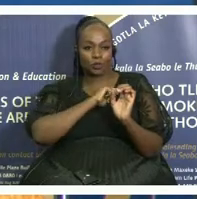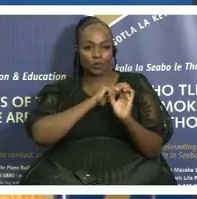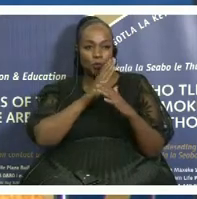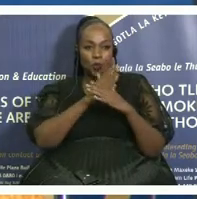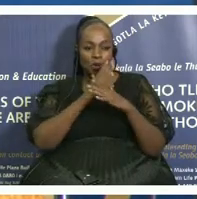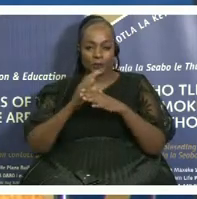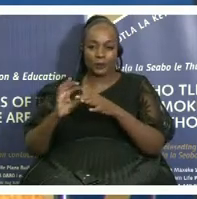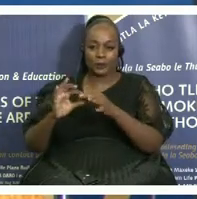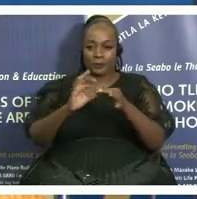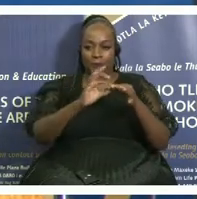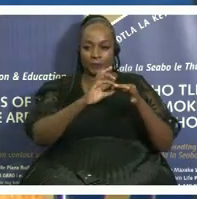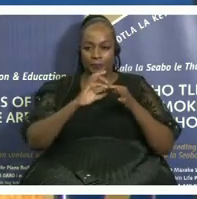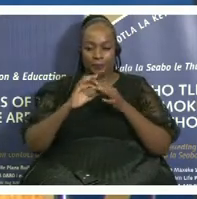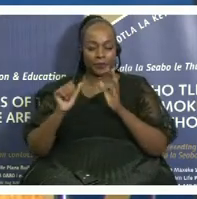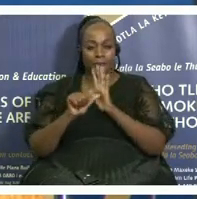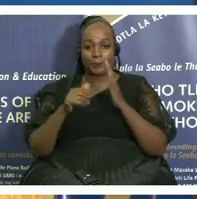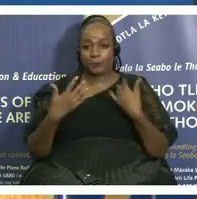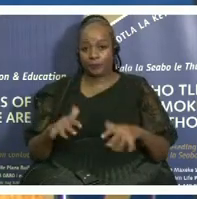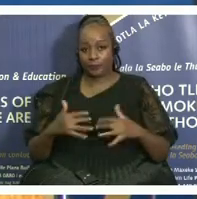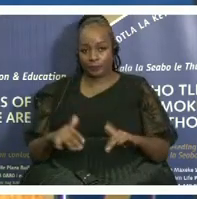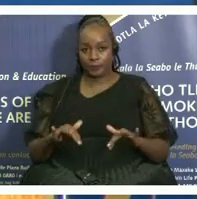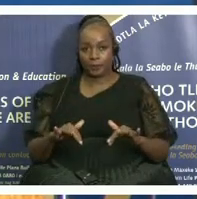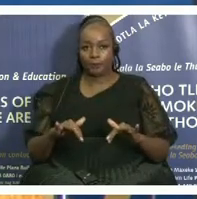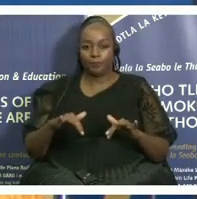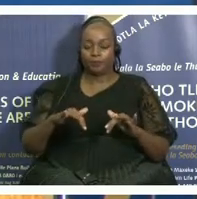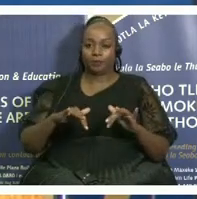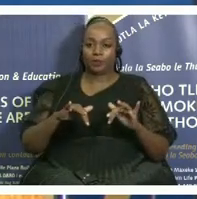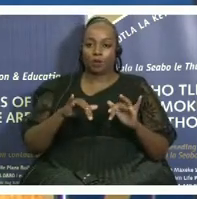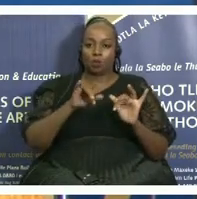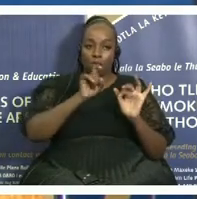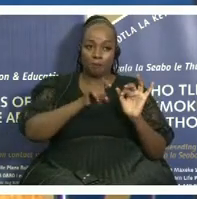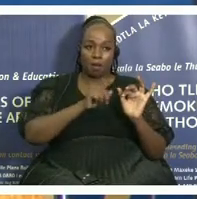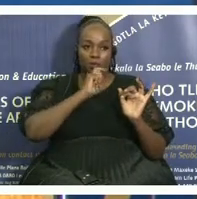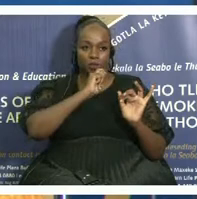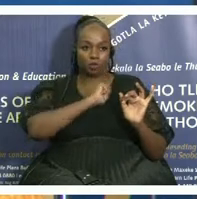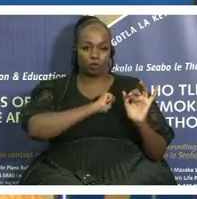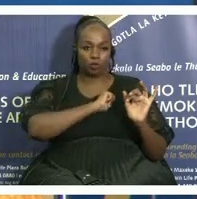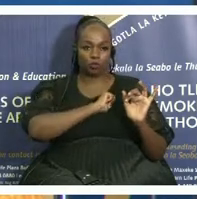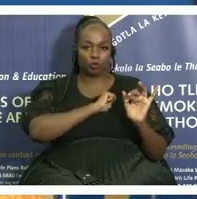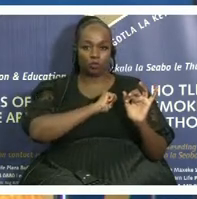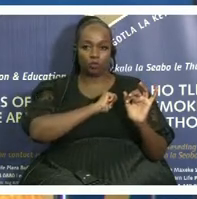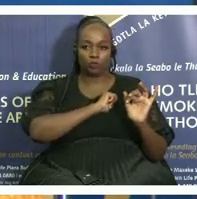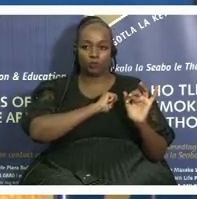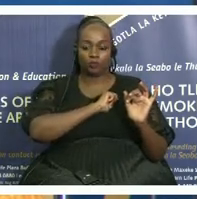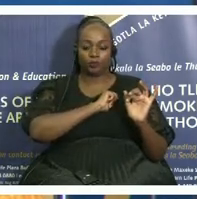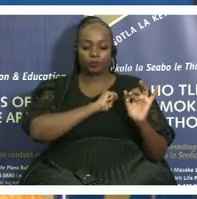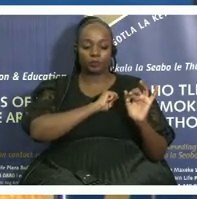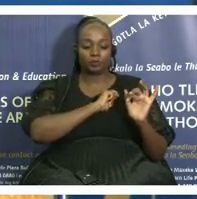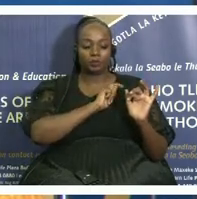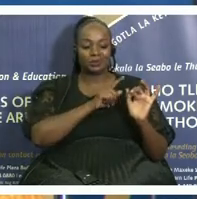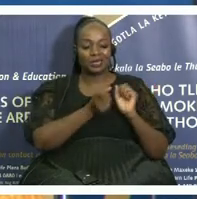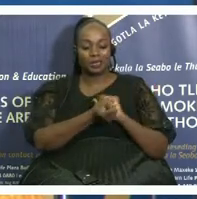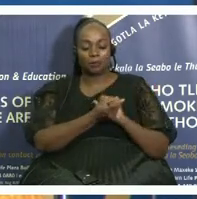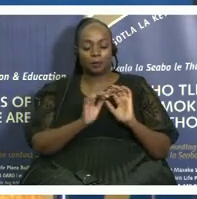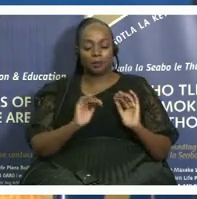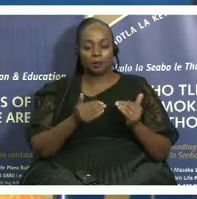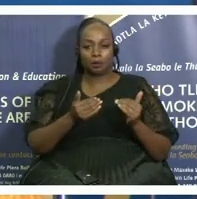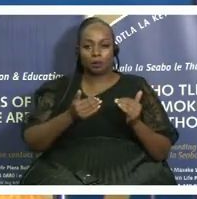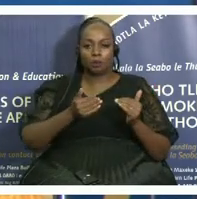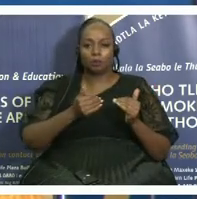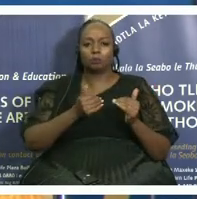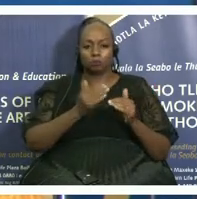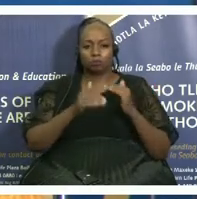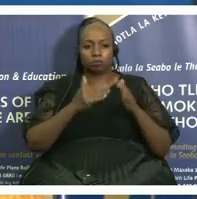more fulfilling, a life more inclusive, and a life worth living. The racist attack of